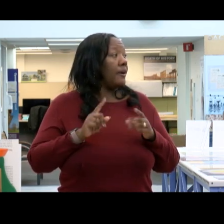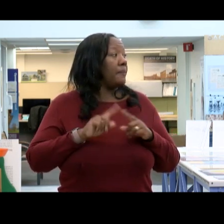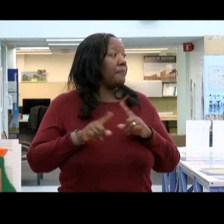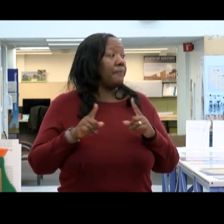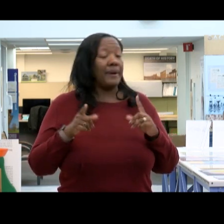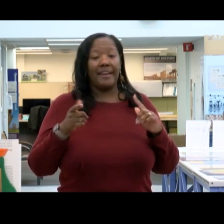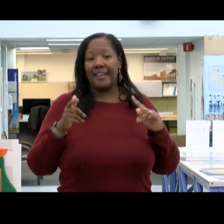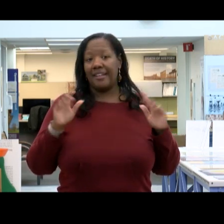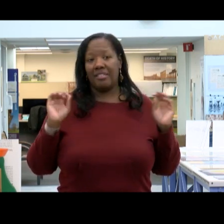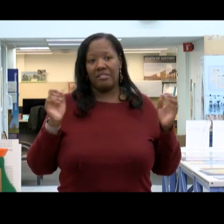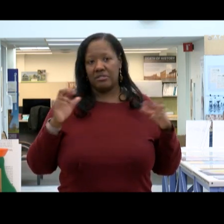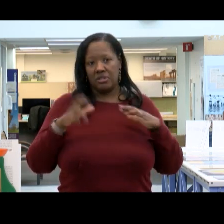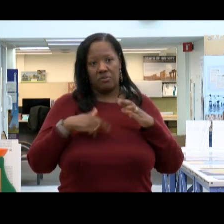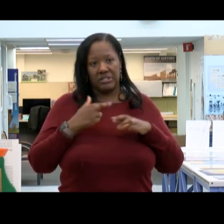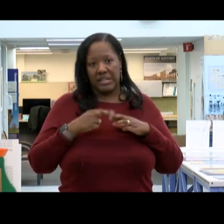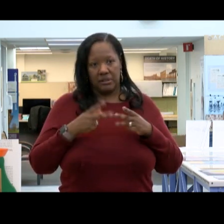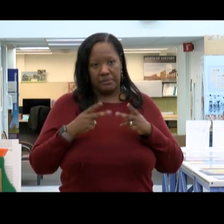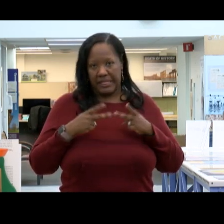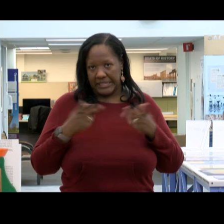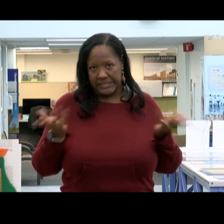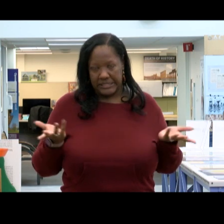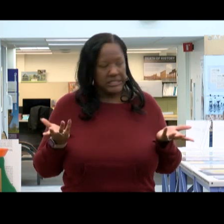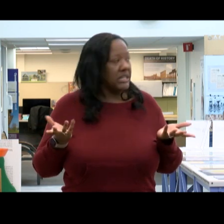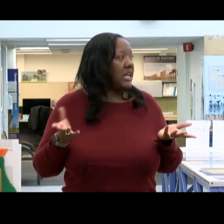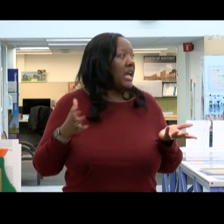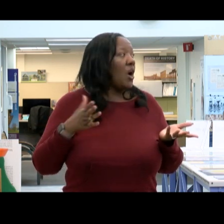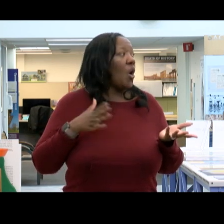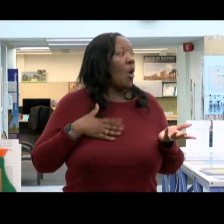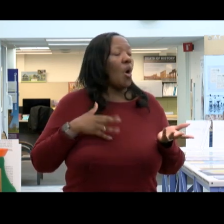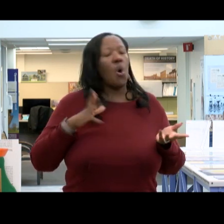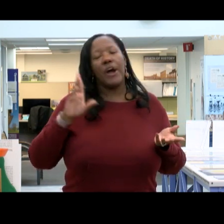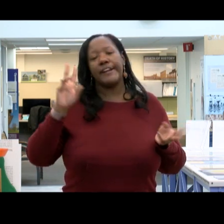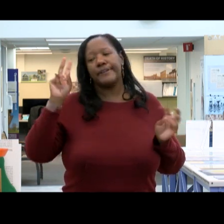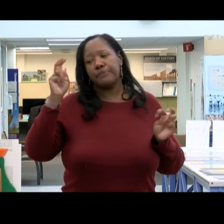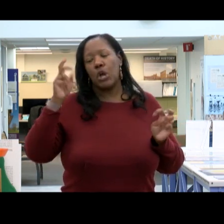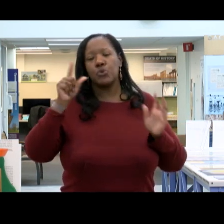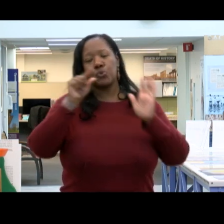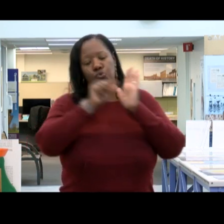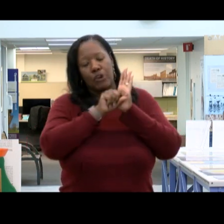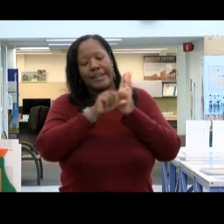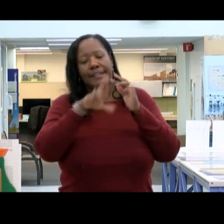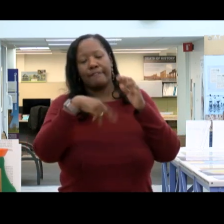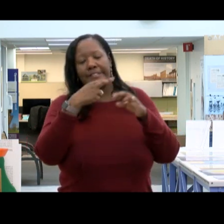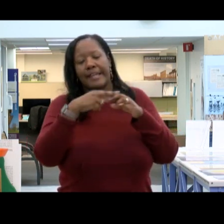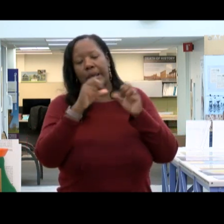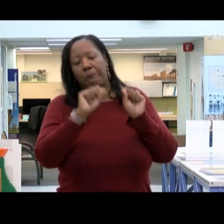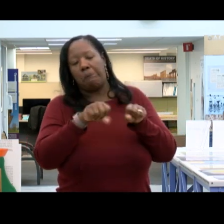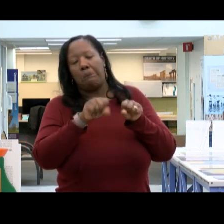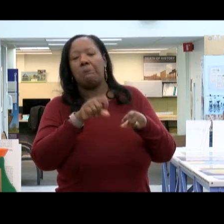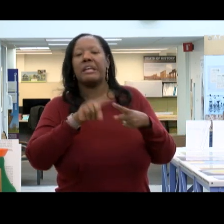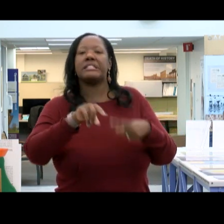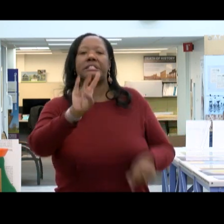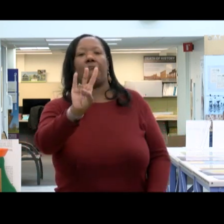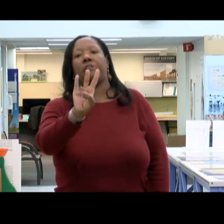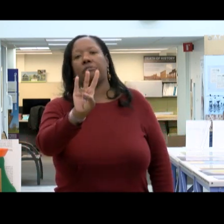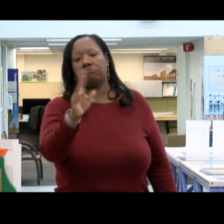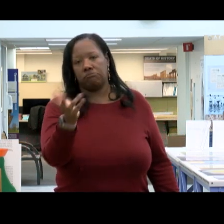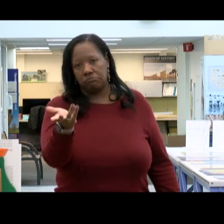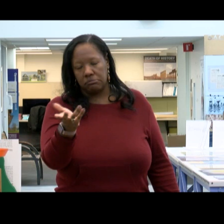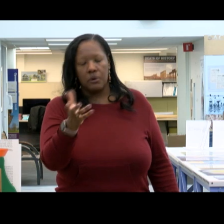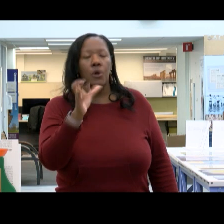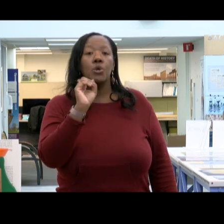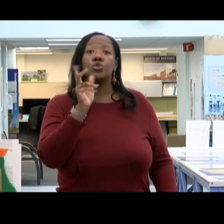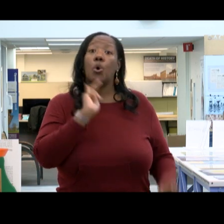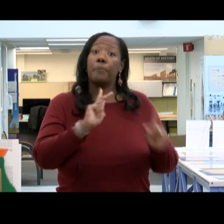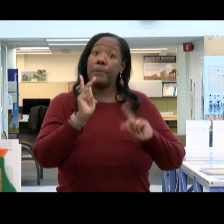stream for acrylic. It's like rated as a 7. It's other. And so people who want to do this